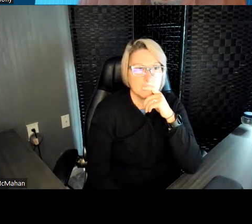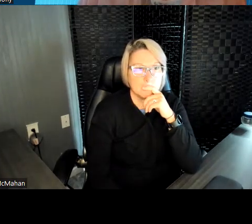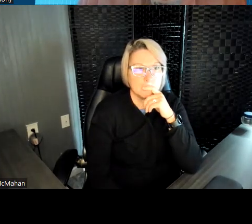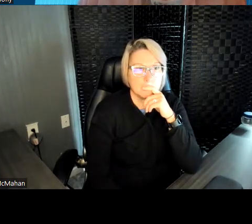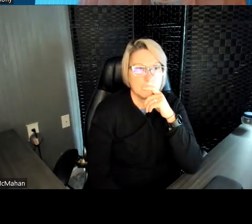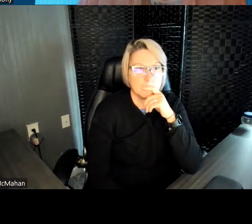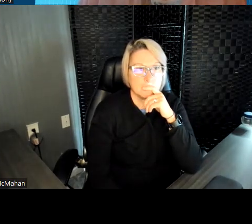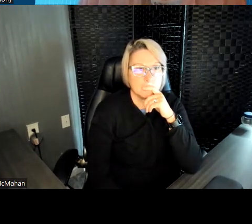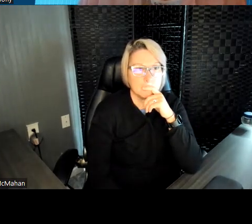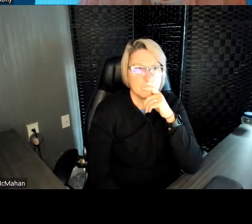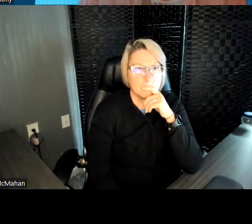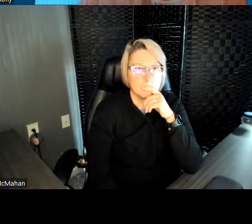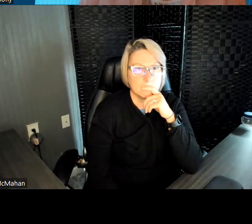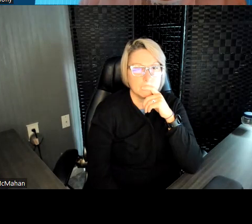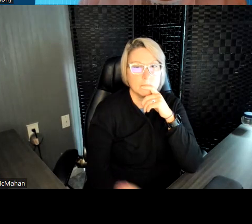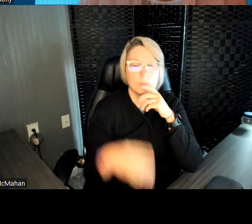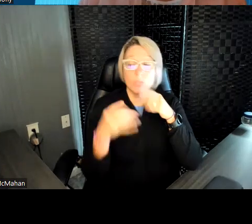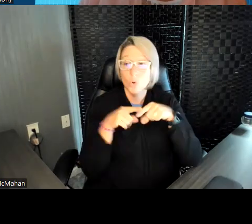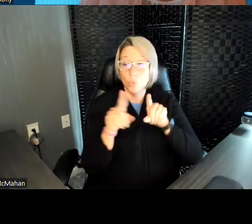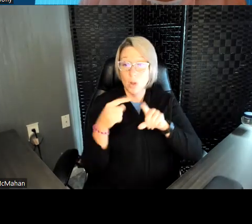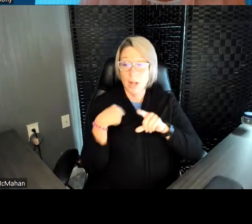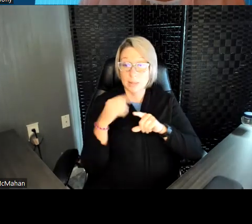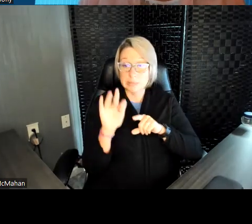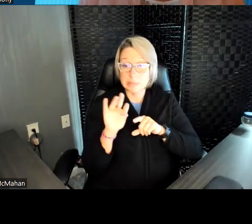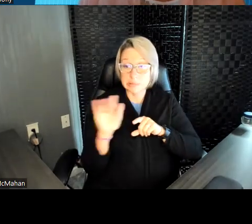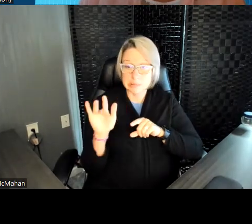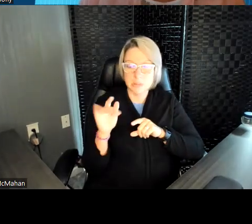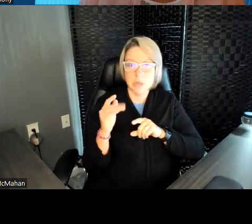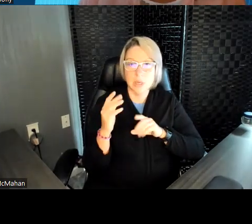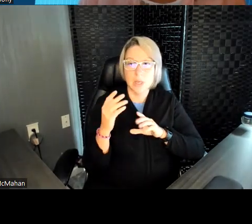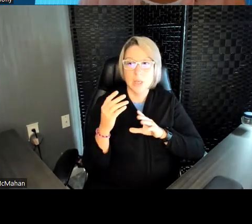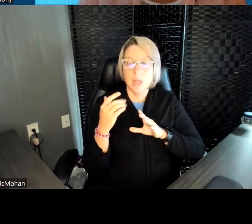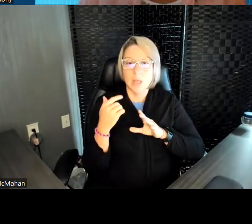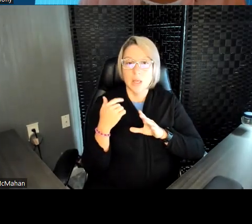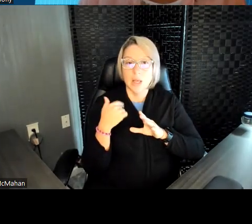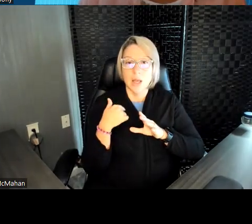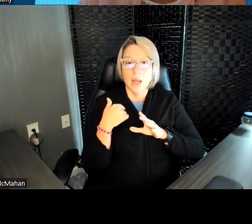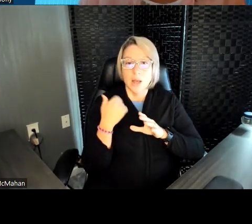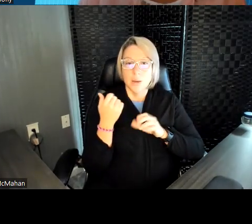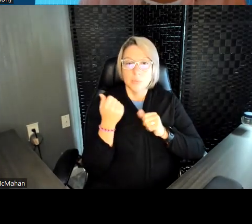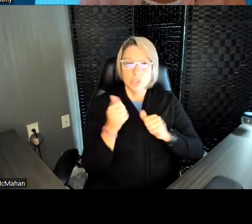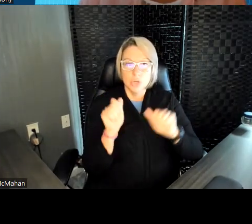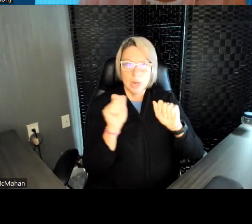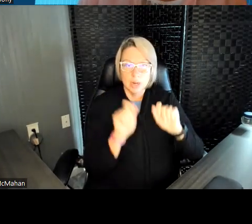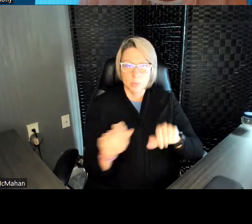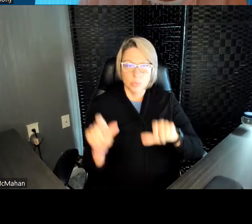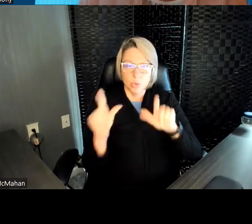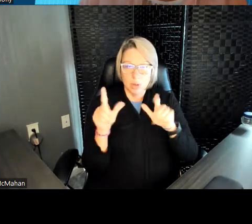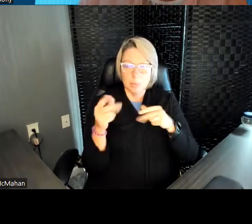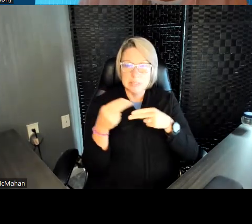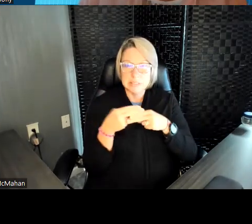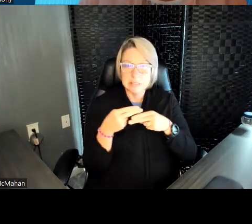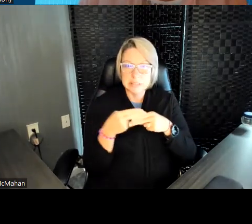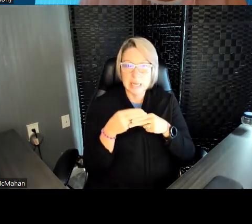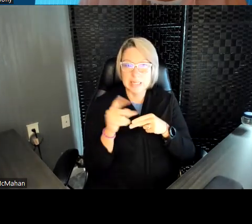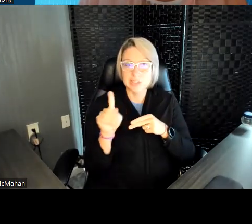So let me just, while I'm doing this, my need to show you the slides that I'm trying to pull up and get into position is just to ask